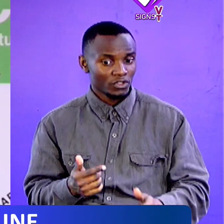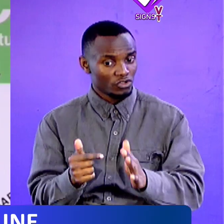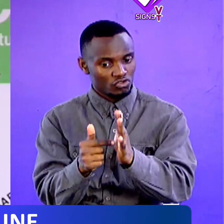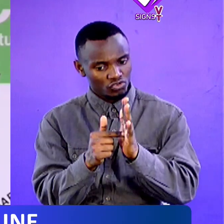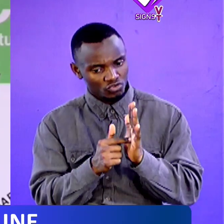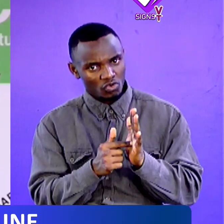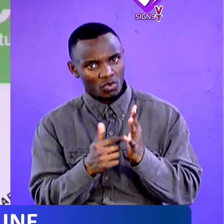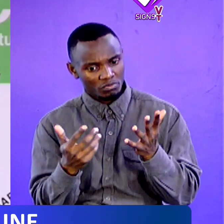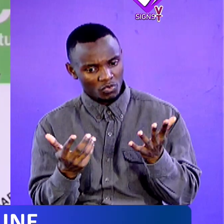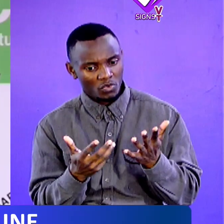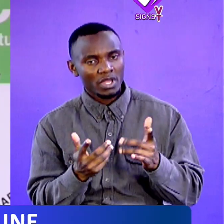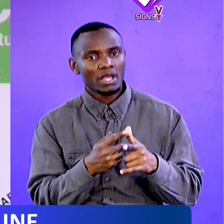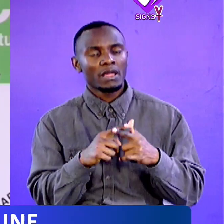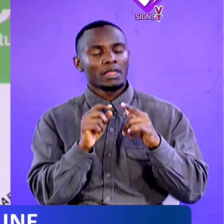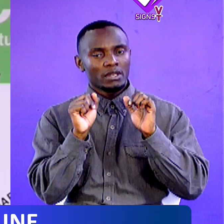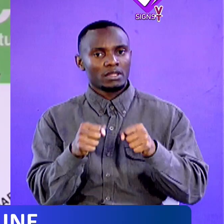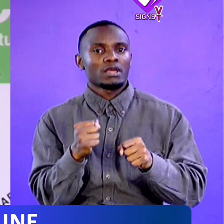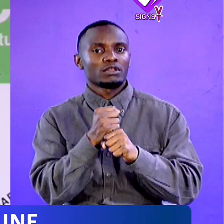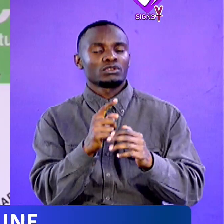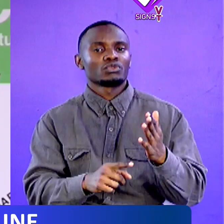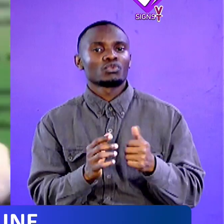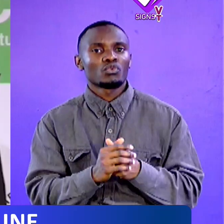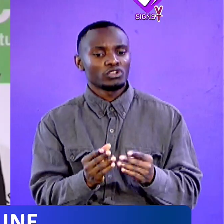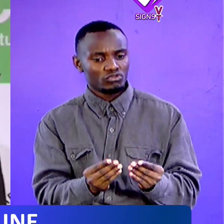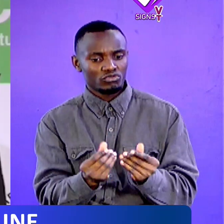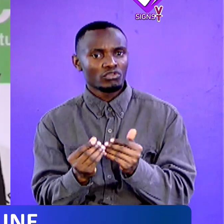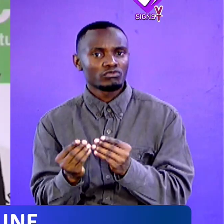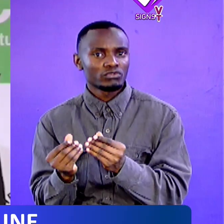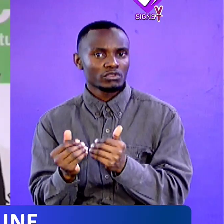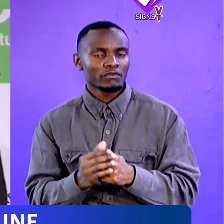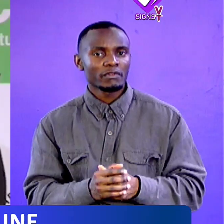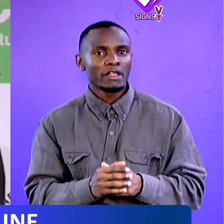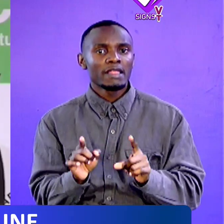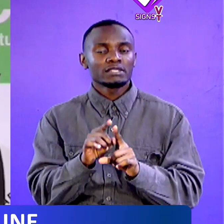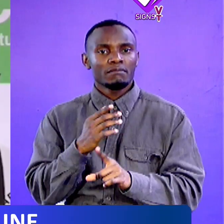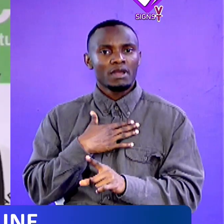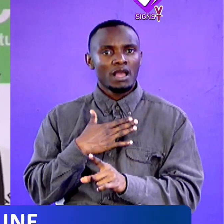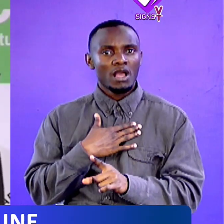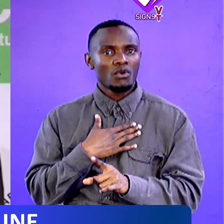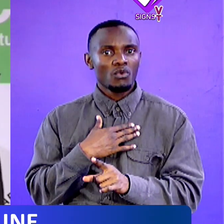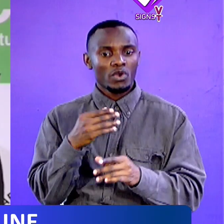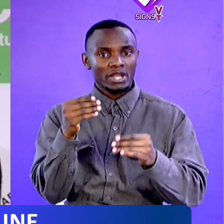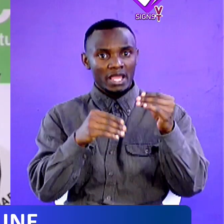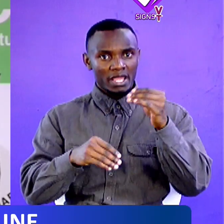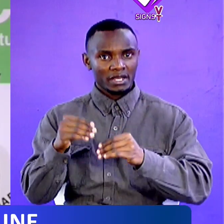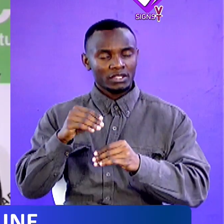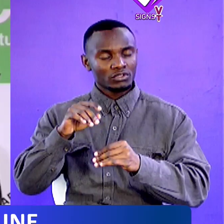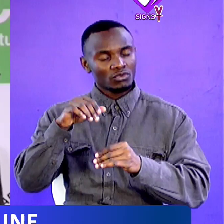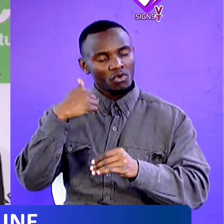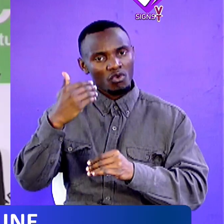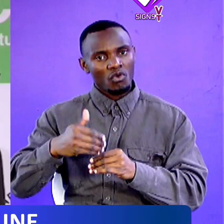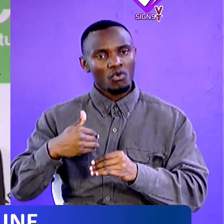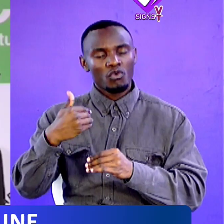so that we can seal the loopholes if there are any. So we are open to that. Our elections are highly regulated by law. Every